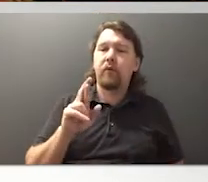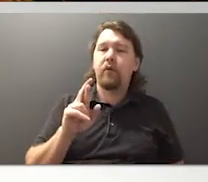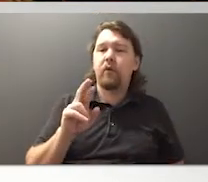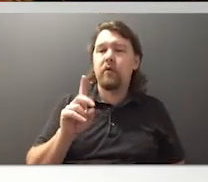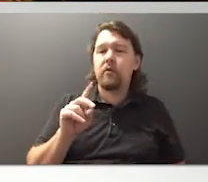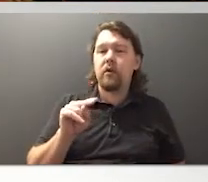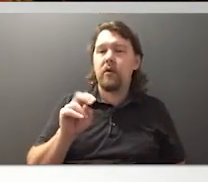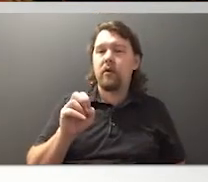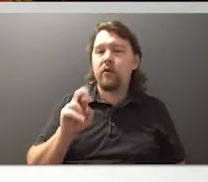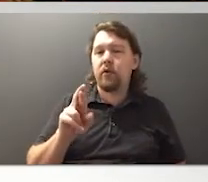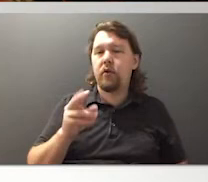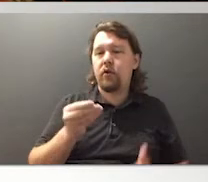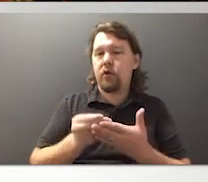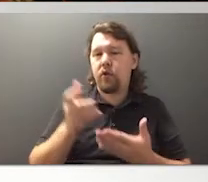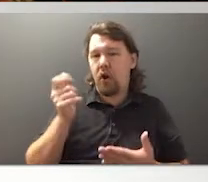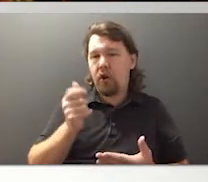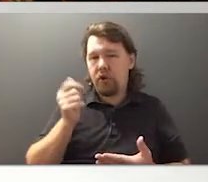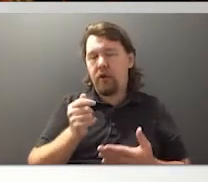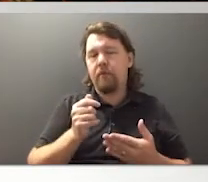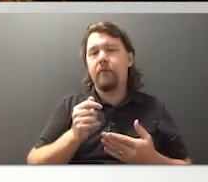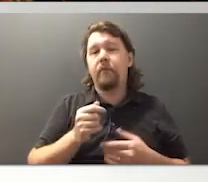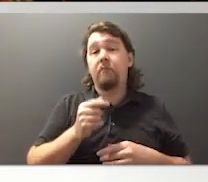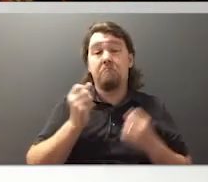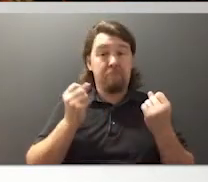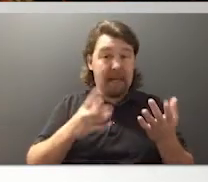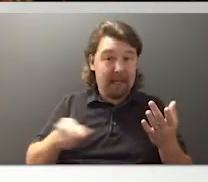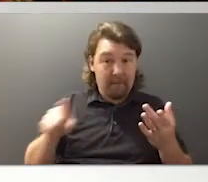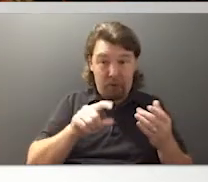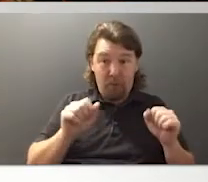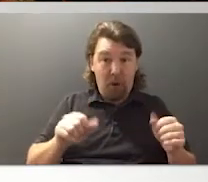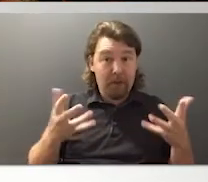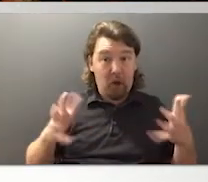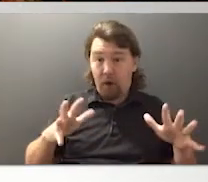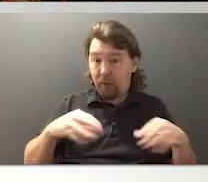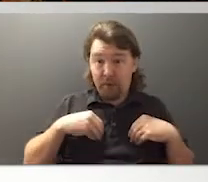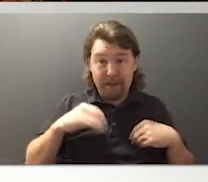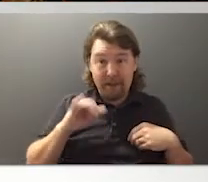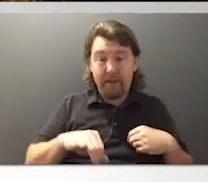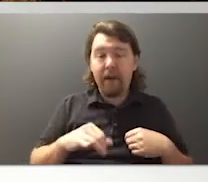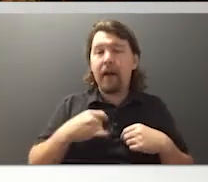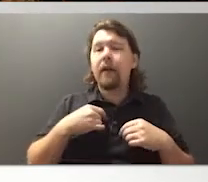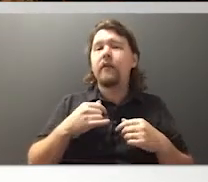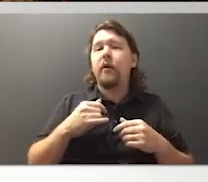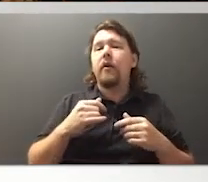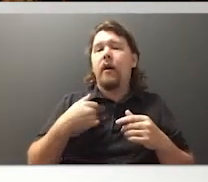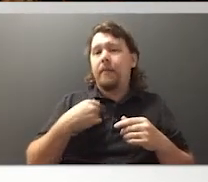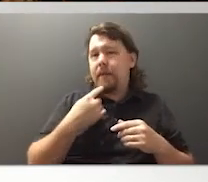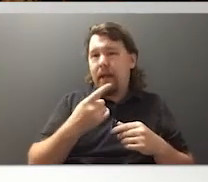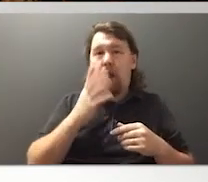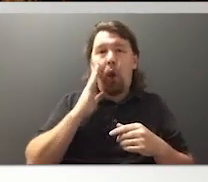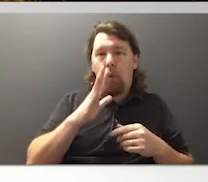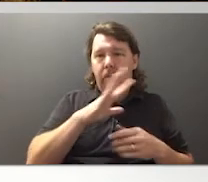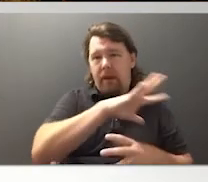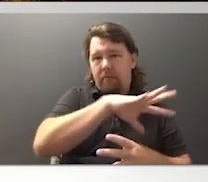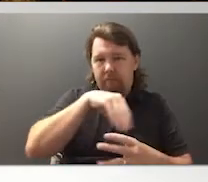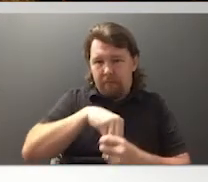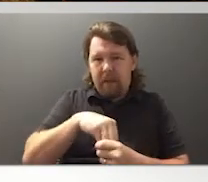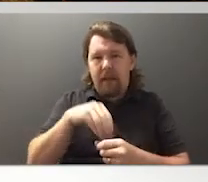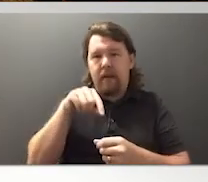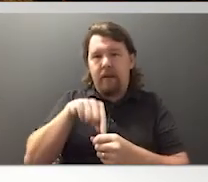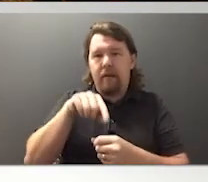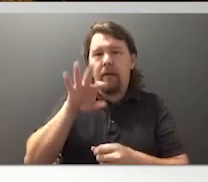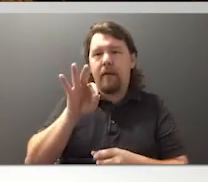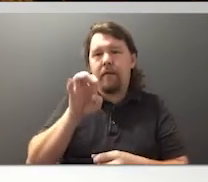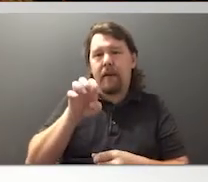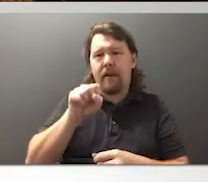Gardner scholarship, and this is the big thing that I've already mentioned, that it's going to be rolled into the family empowerment. Do we have an exact name